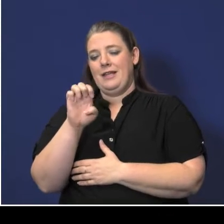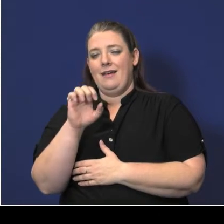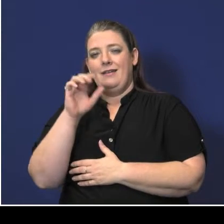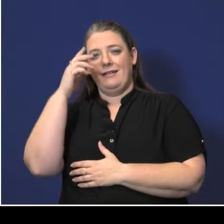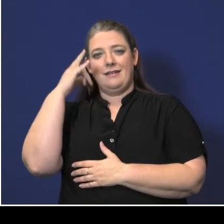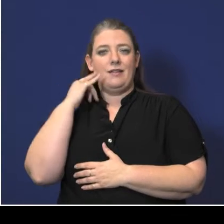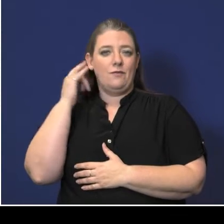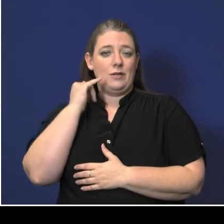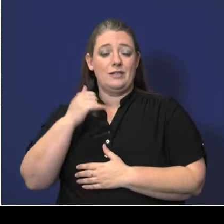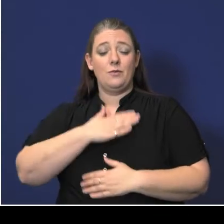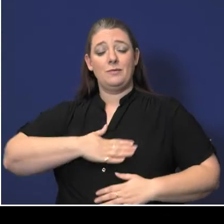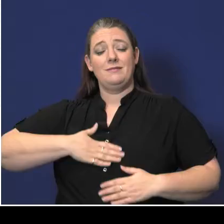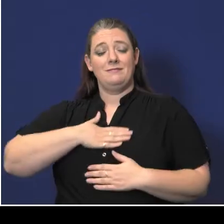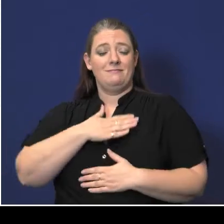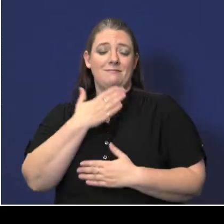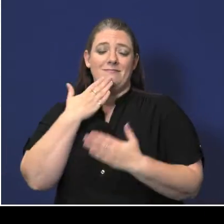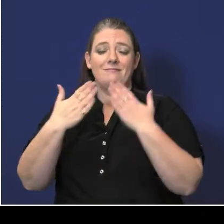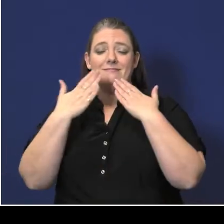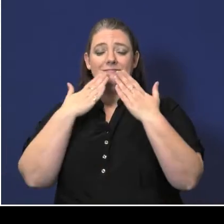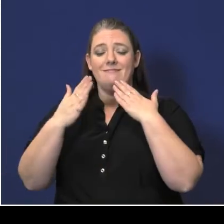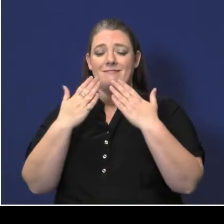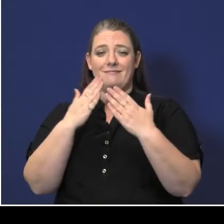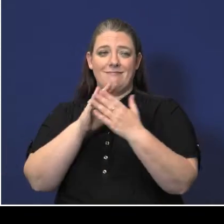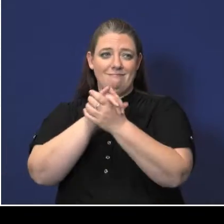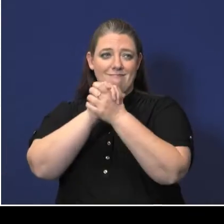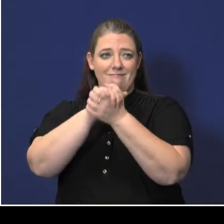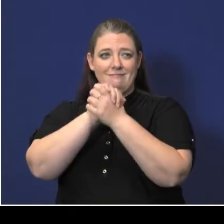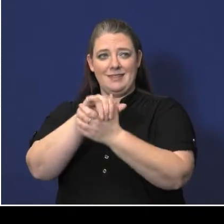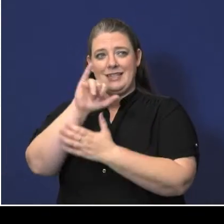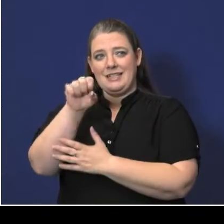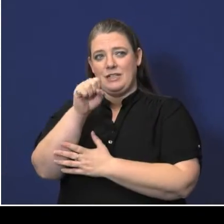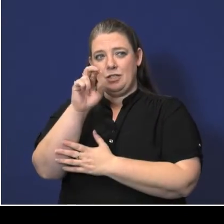in congratulating Mr. Jason Tellis.